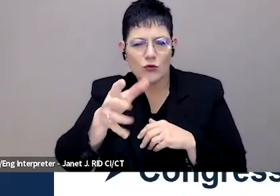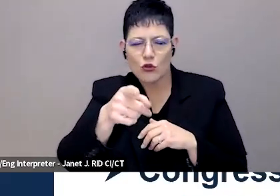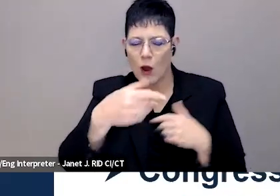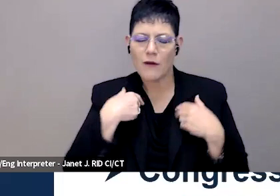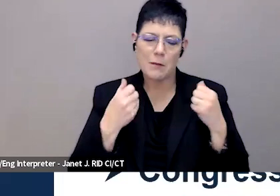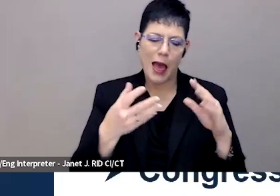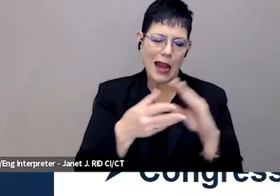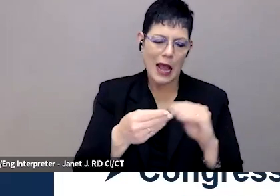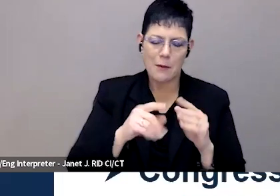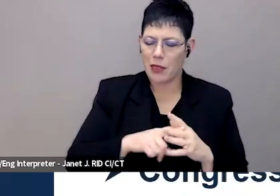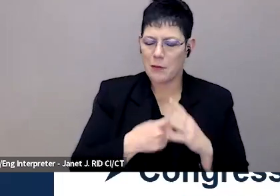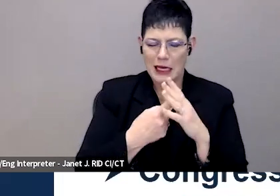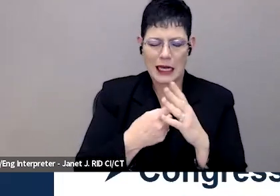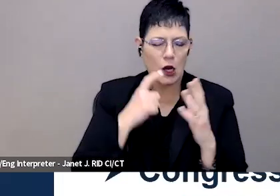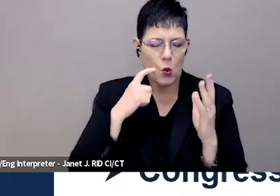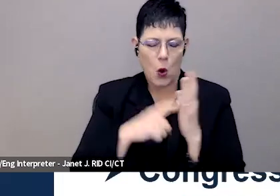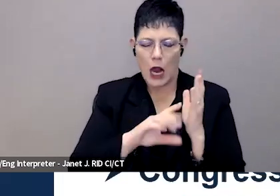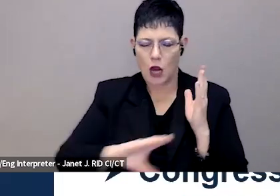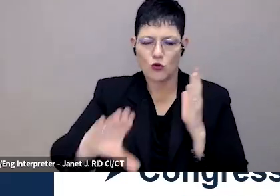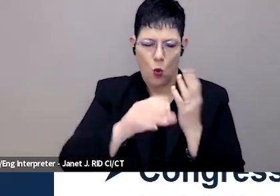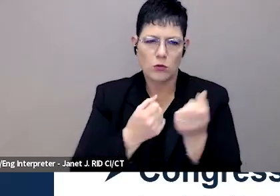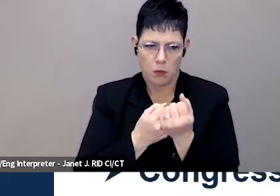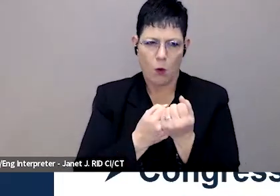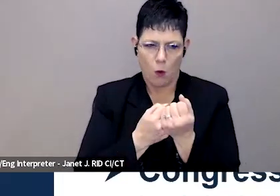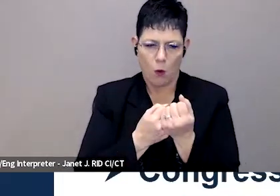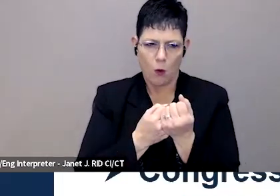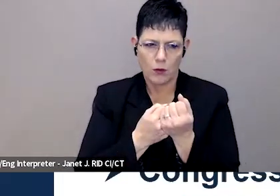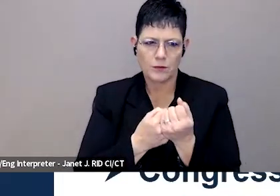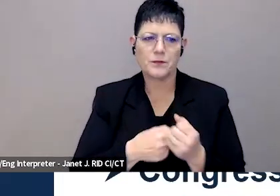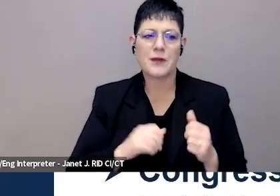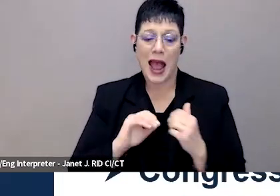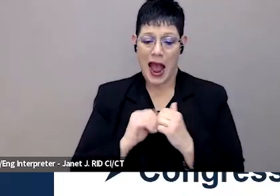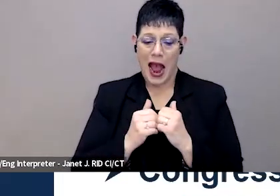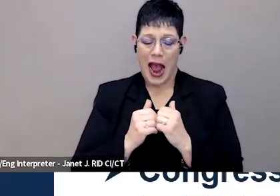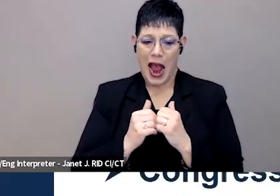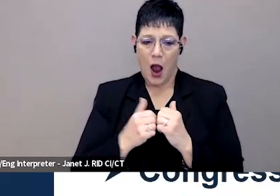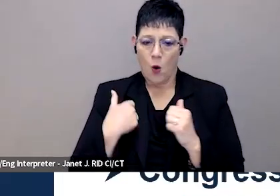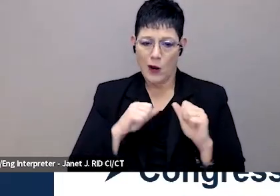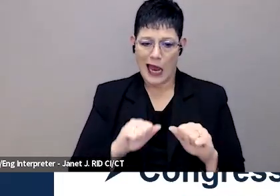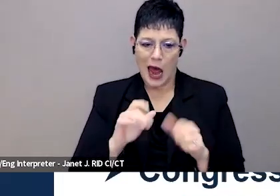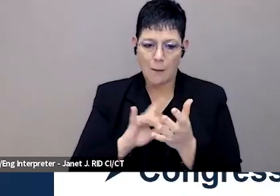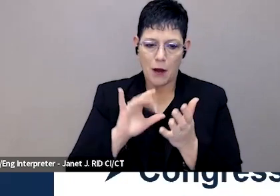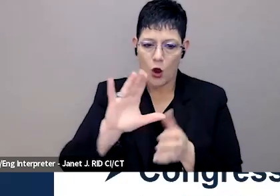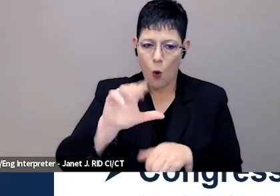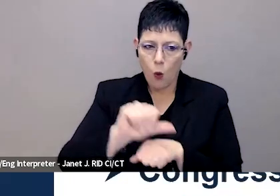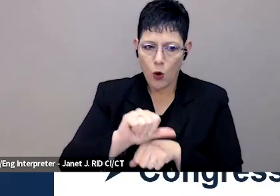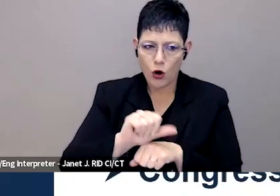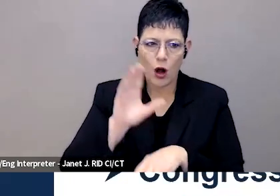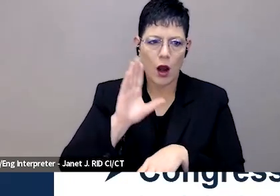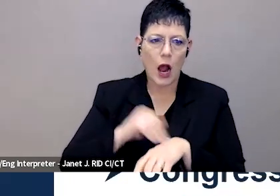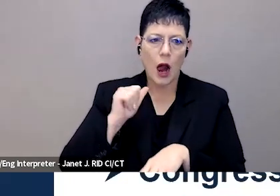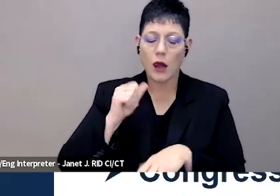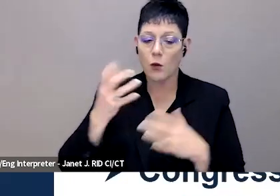comments at the first part of today's meeting. To advance your work, we're calling on